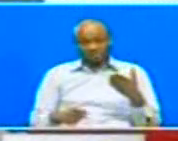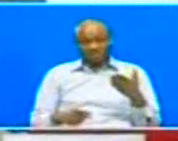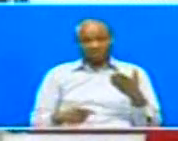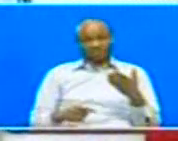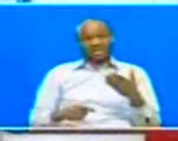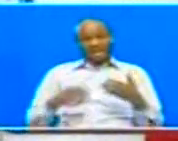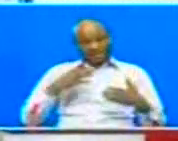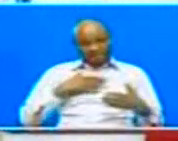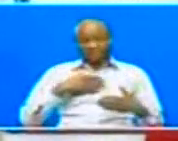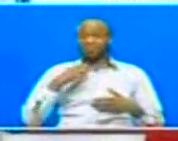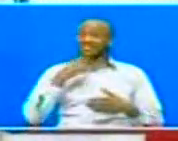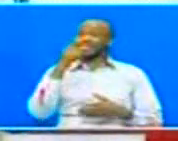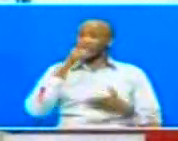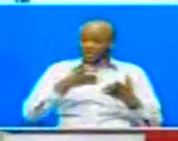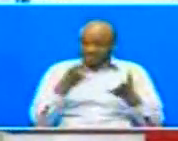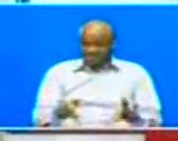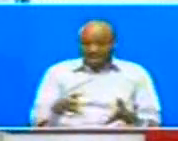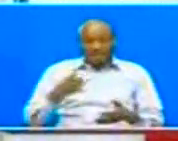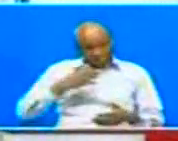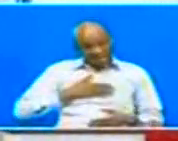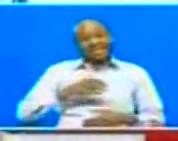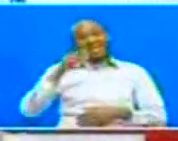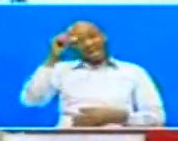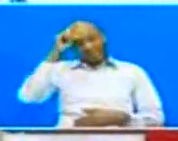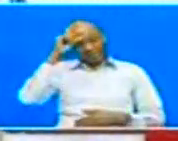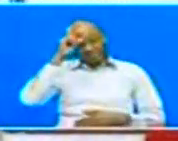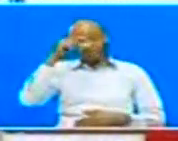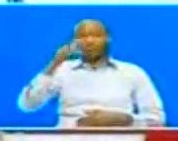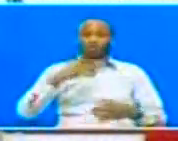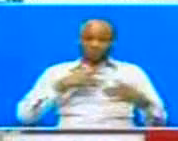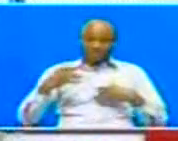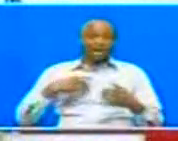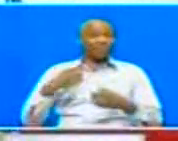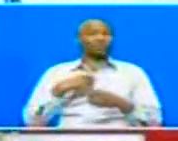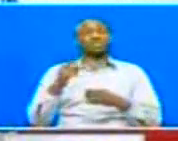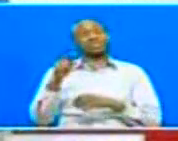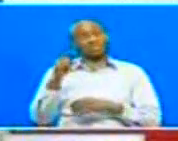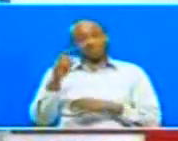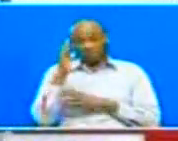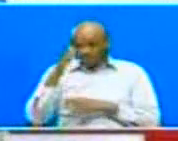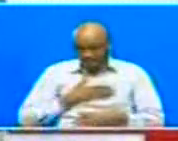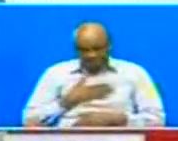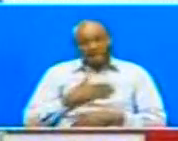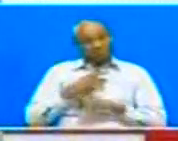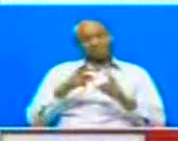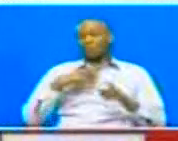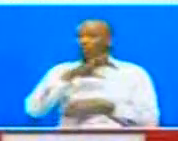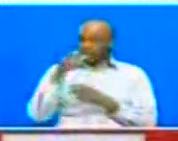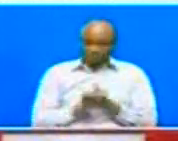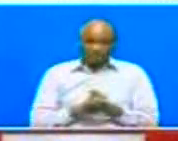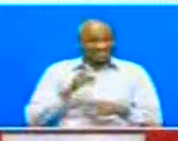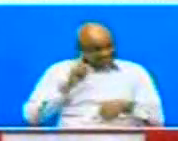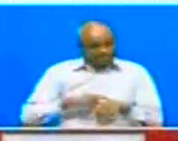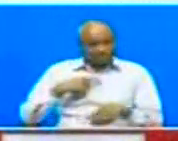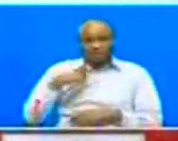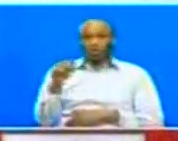country, I can sit here comfortably and say, my government is indeed concerned about my security, not just of Ekuru or Kot, but of everybody else. So that when